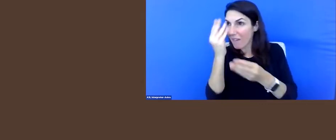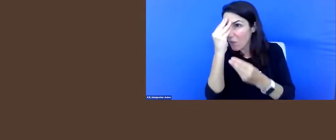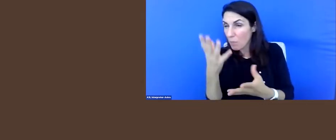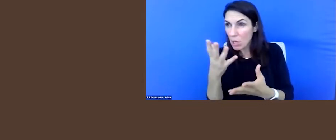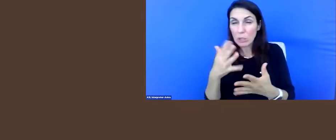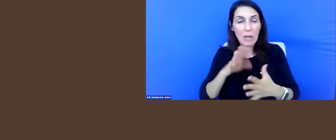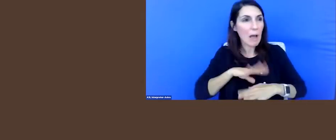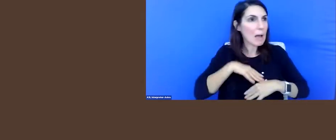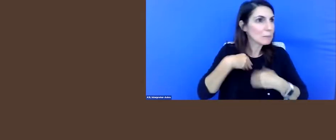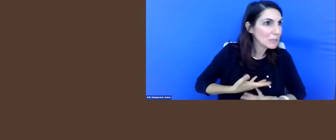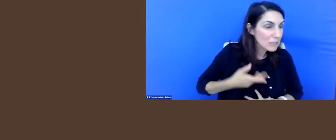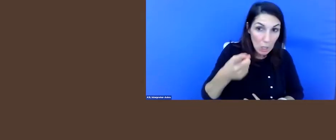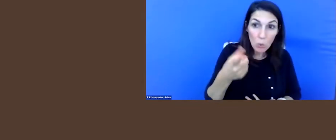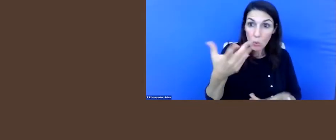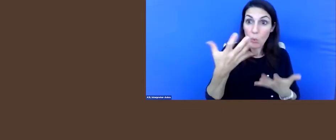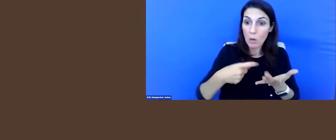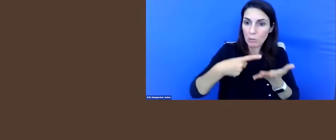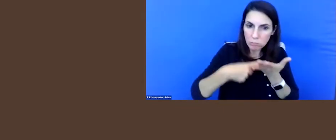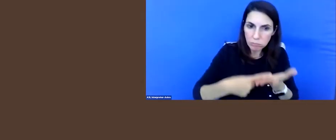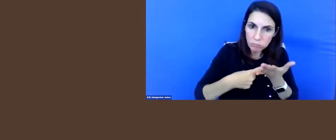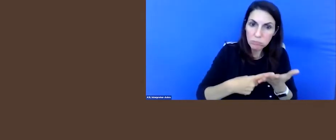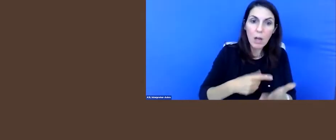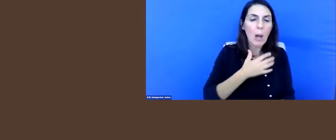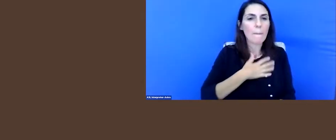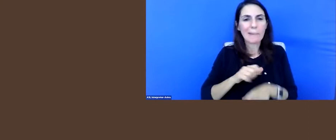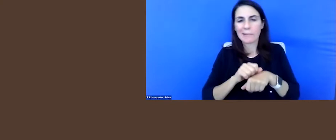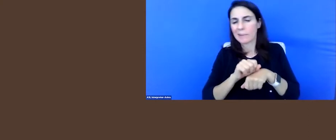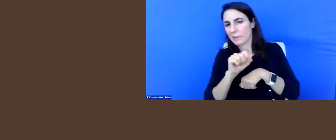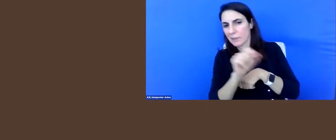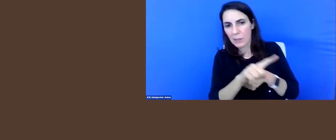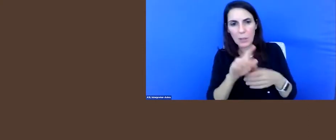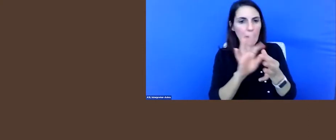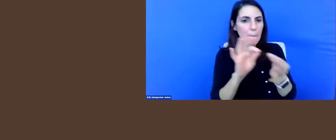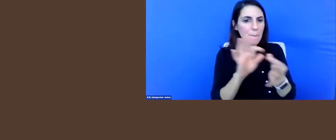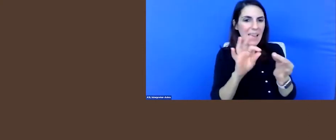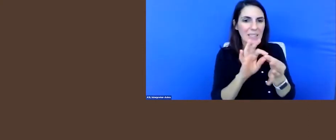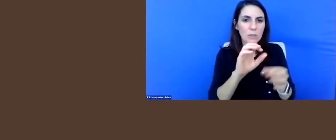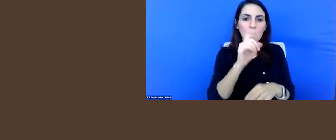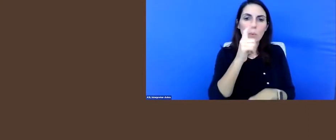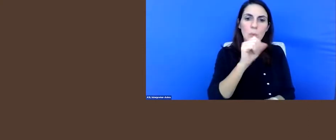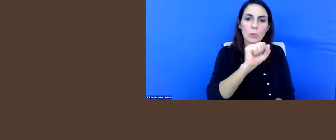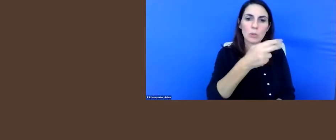discuss, please put a message in the chat to Sharon Langer,